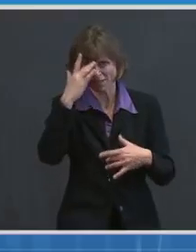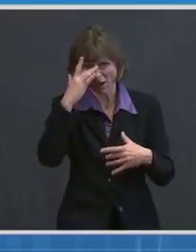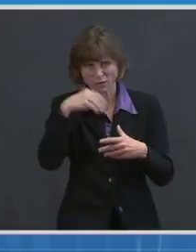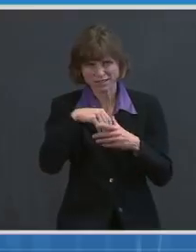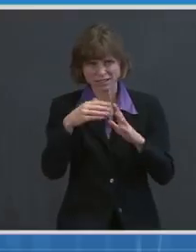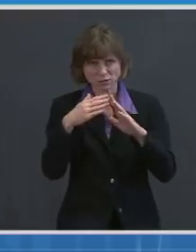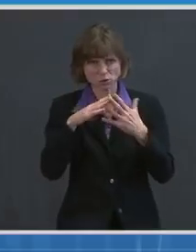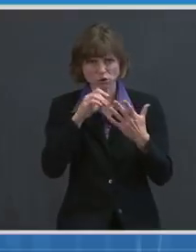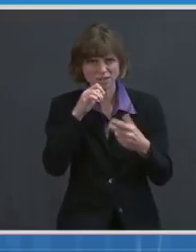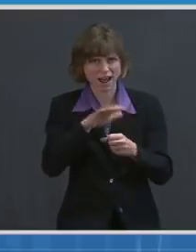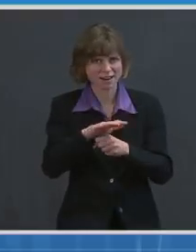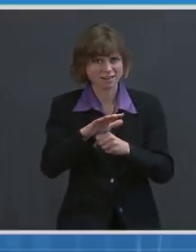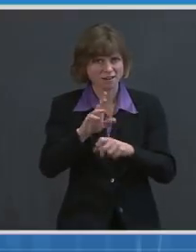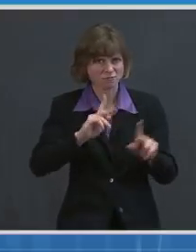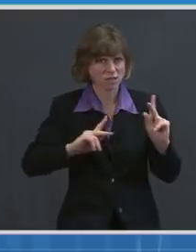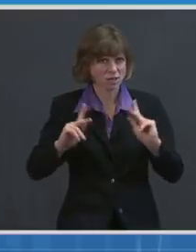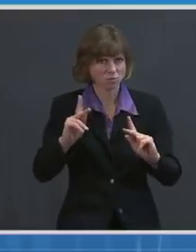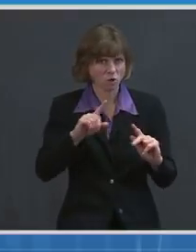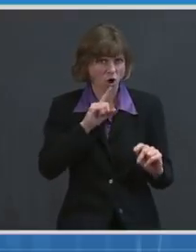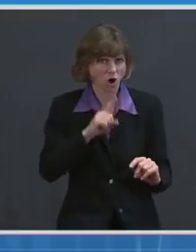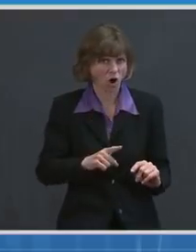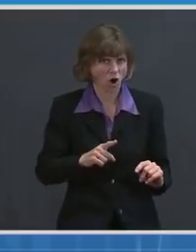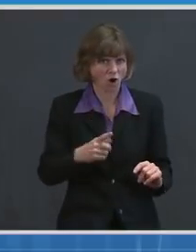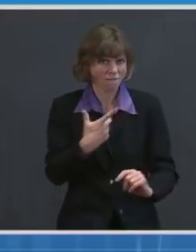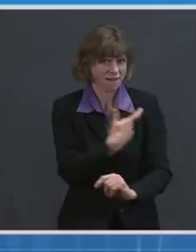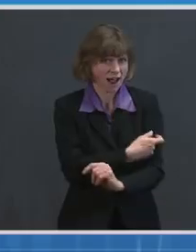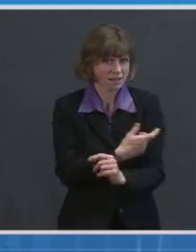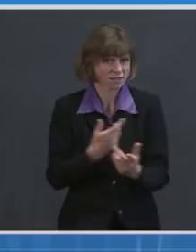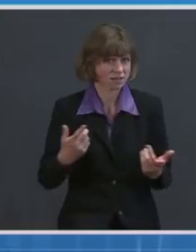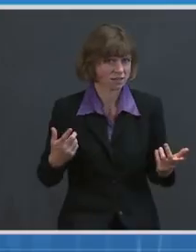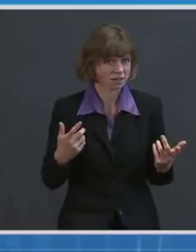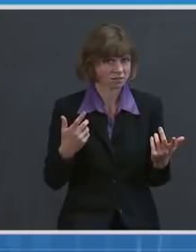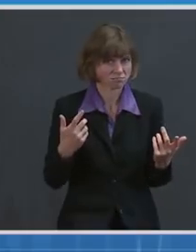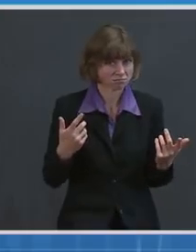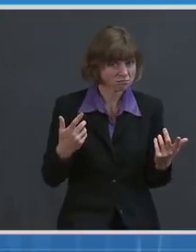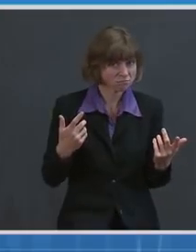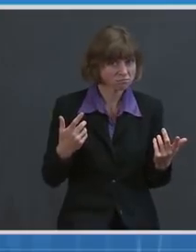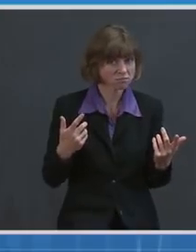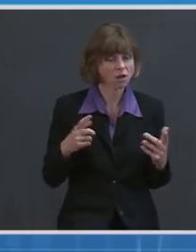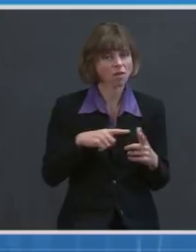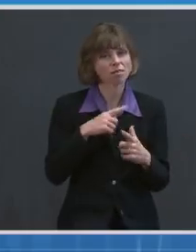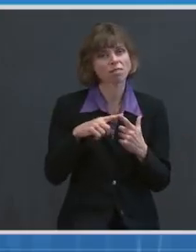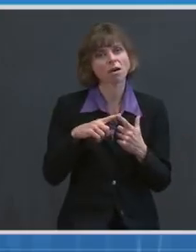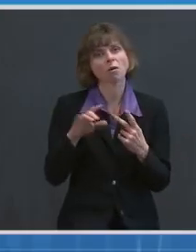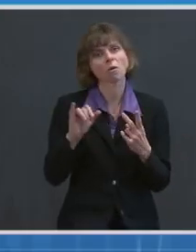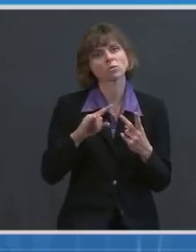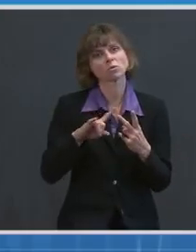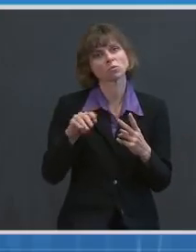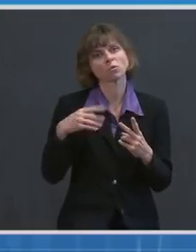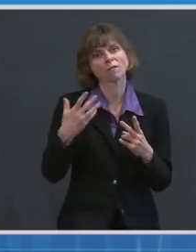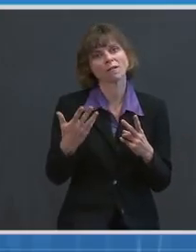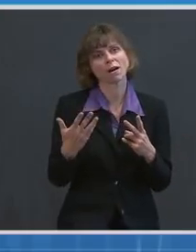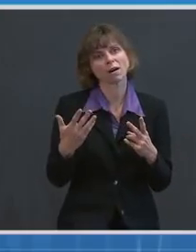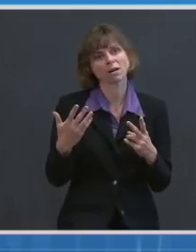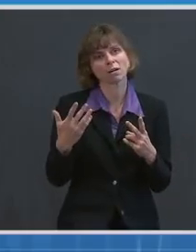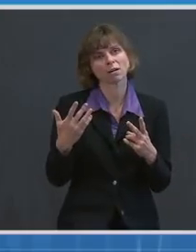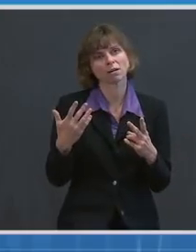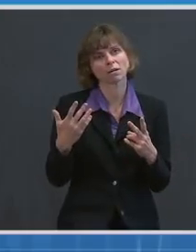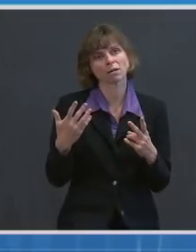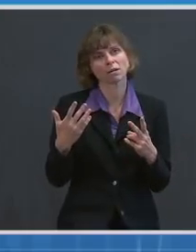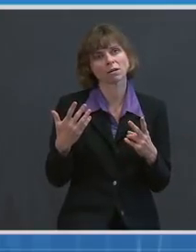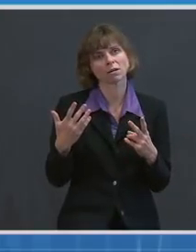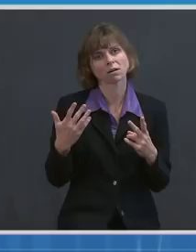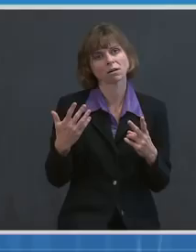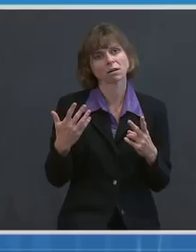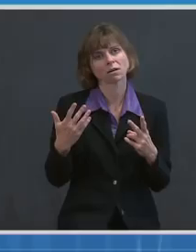not enough people are vaccinated just yet to get there? And then could you just provide potentially a step of sort of what